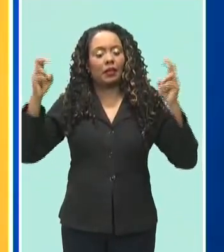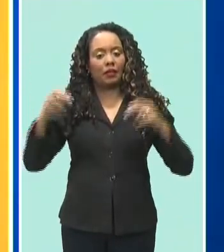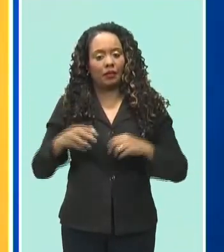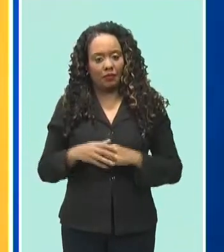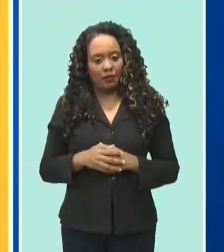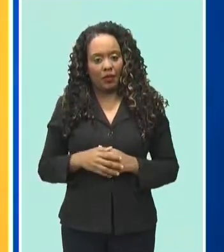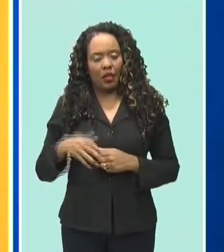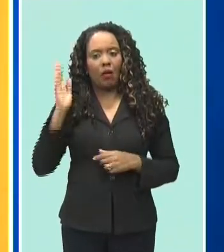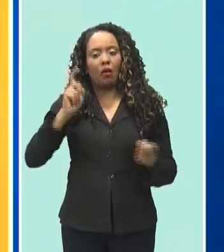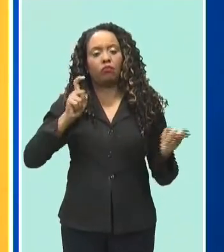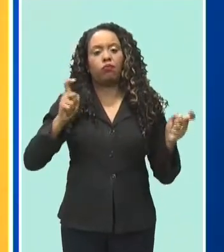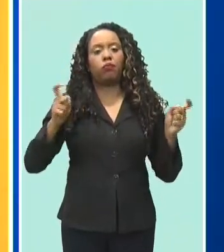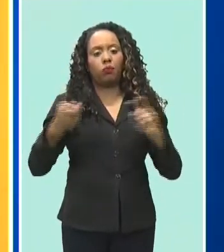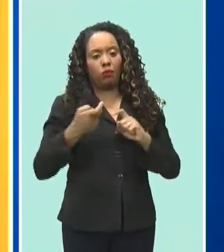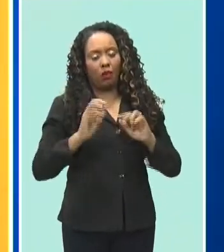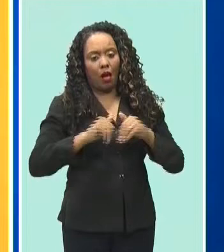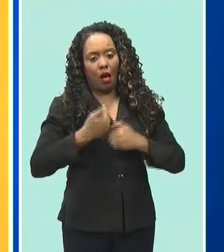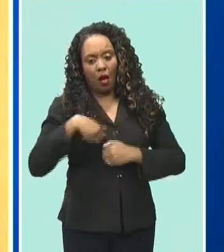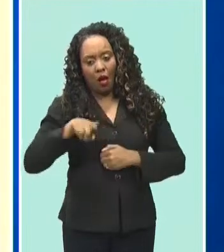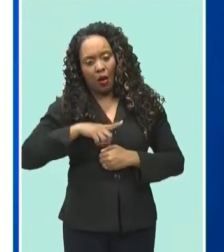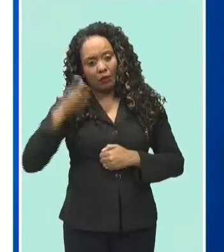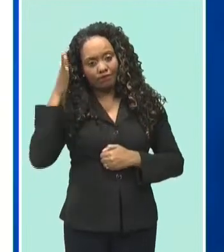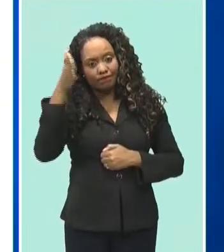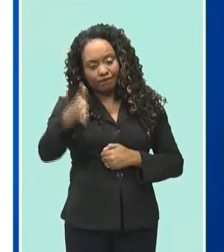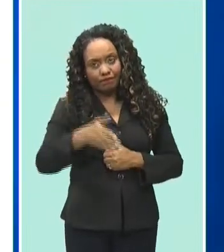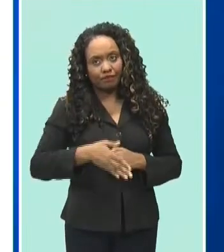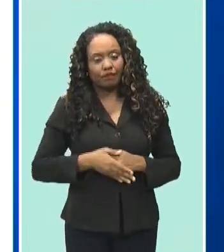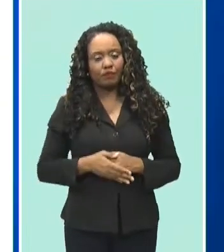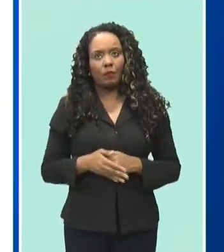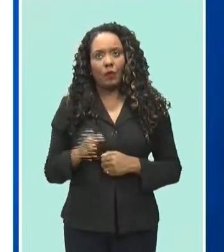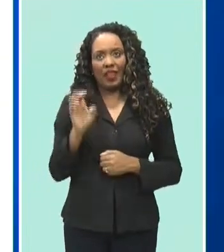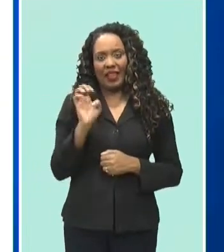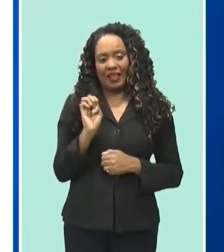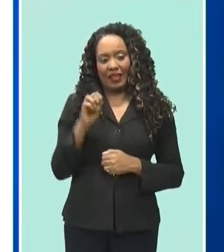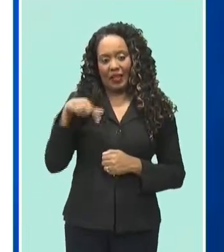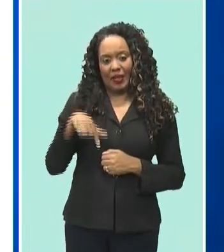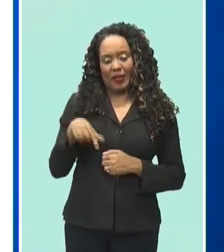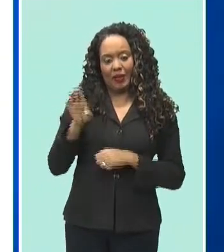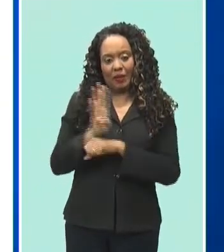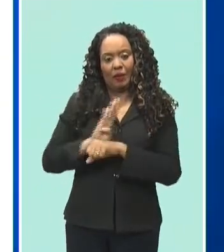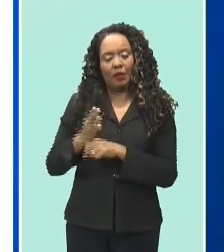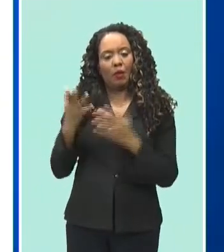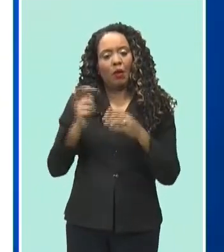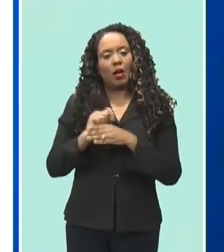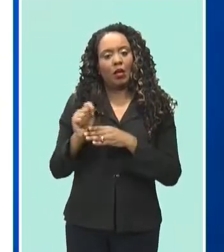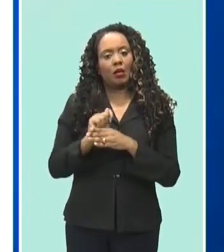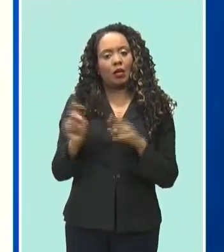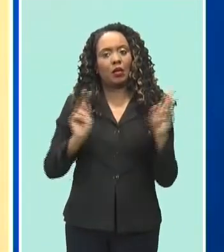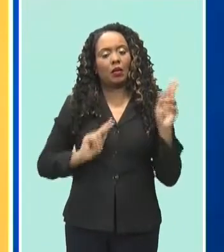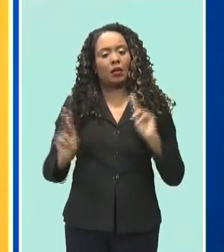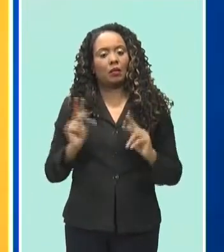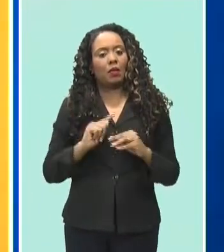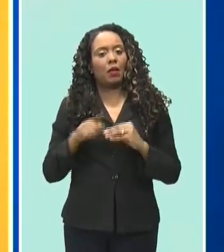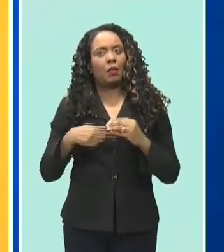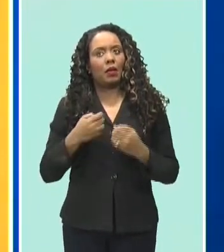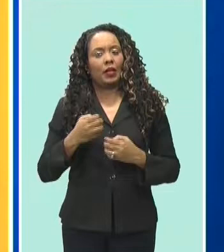will change the direction Barbados is headed. EQ is on a quest to train thousands in EI. If we could have